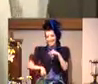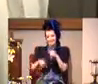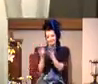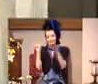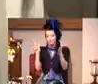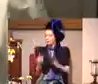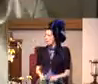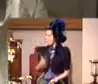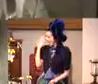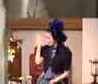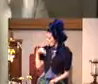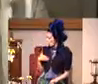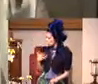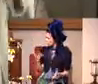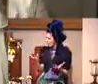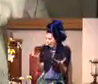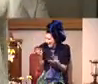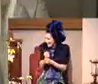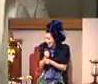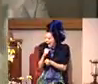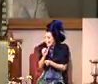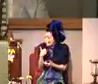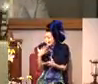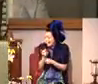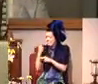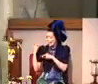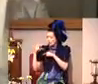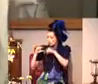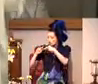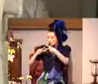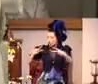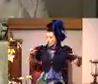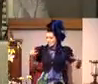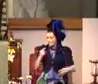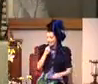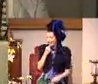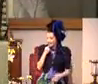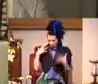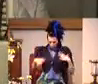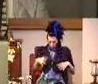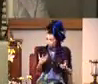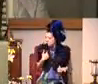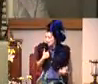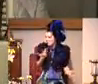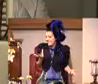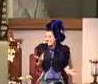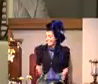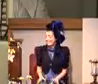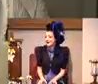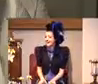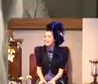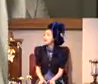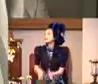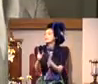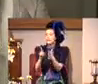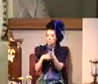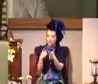didn't get that gene or something, but, you know, so he had to take me to one side. Now it's much, much better. Well,